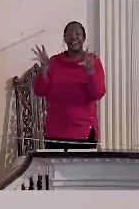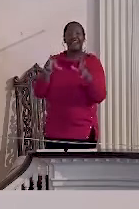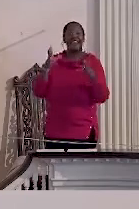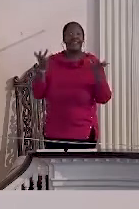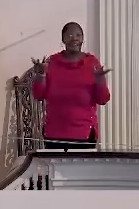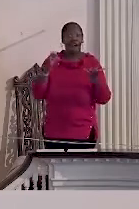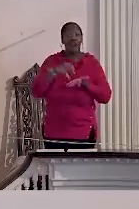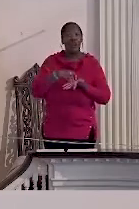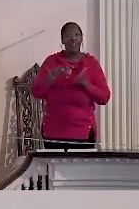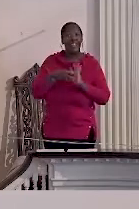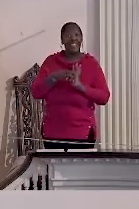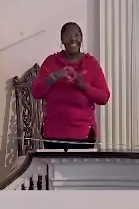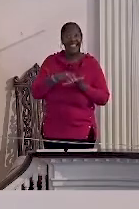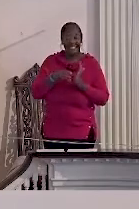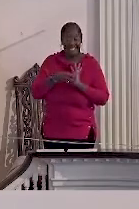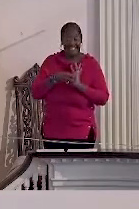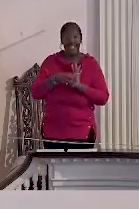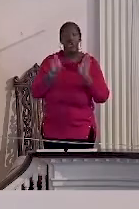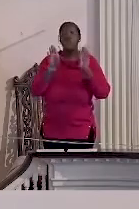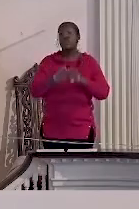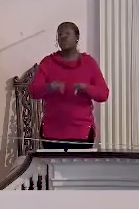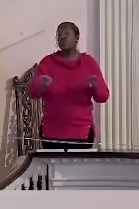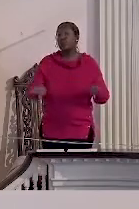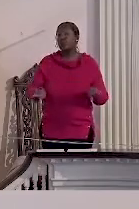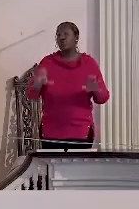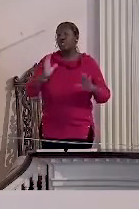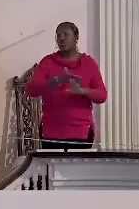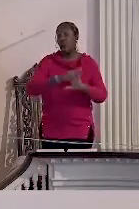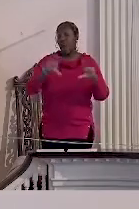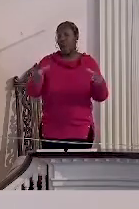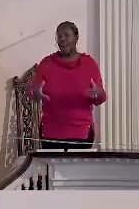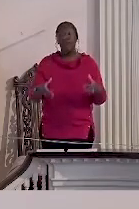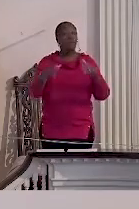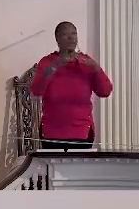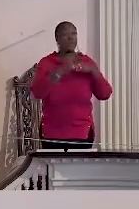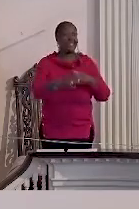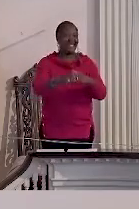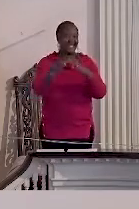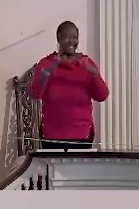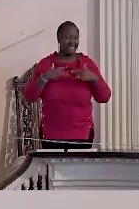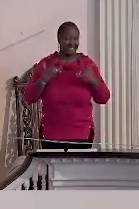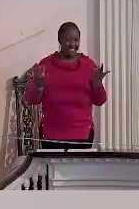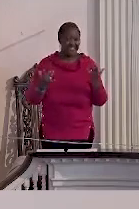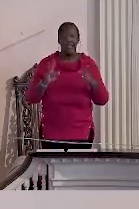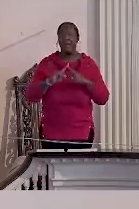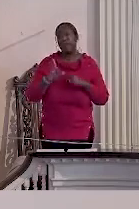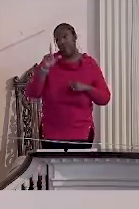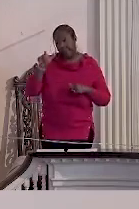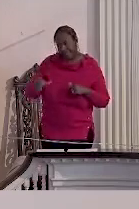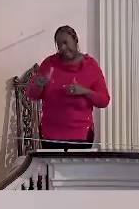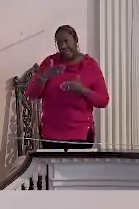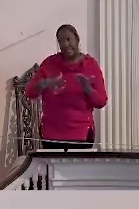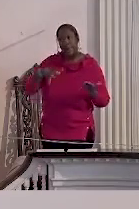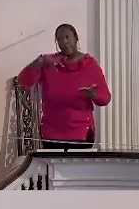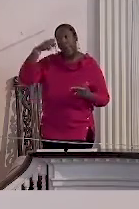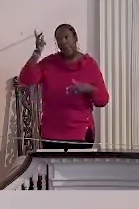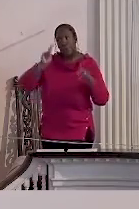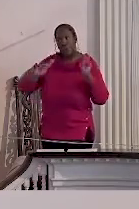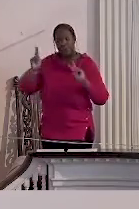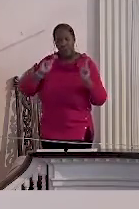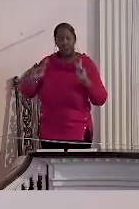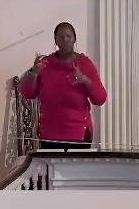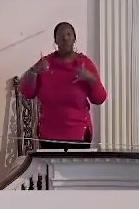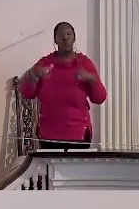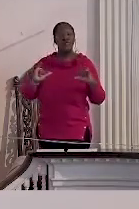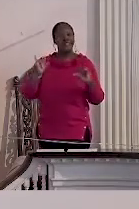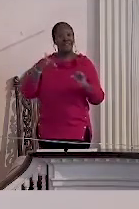cookies. The children's choir will take the lead in this intergenerational event, but we will need some older folks who are still